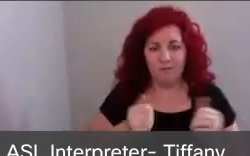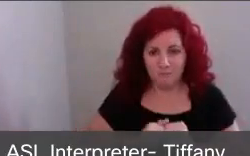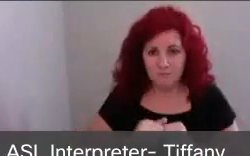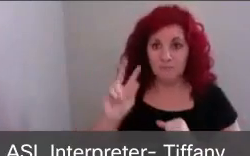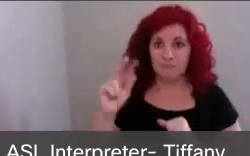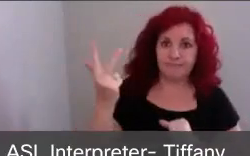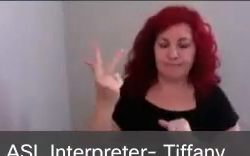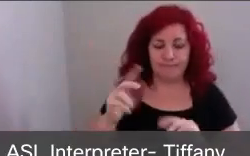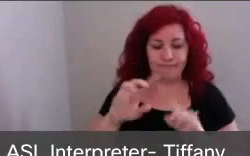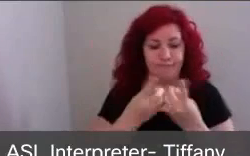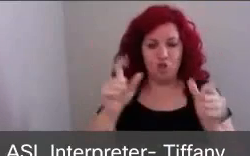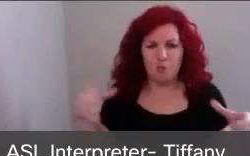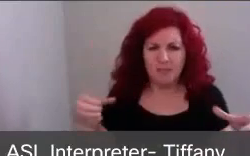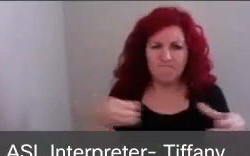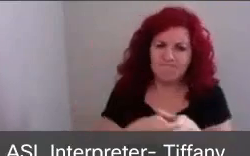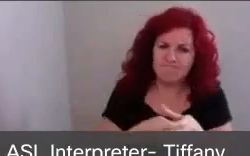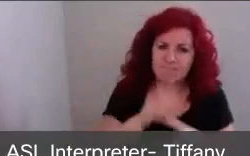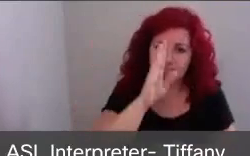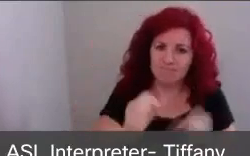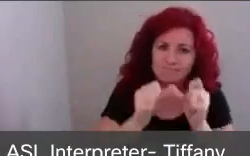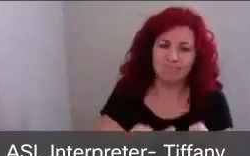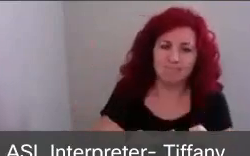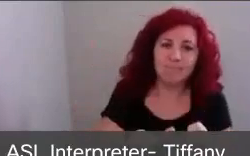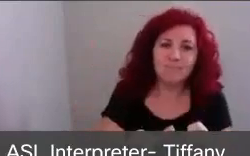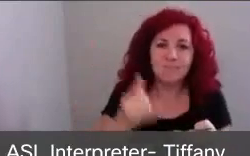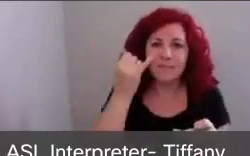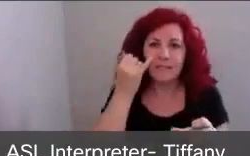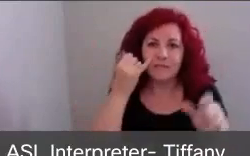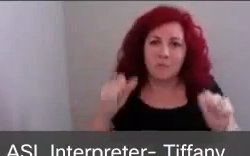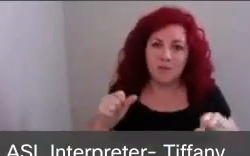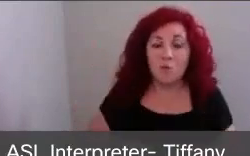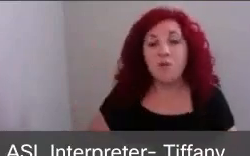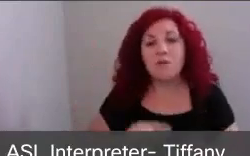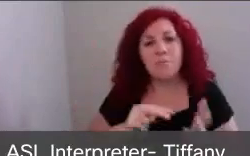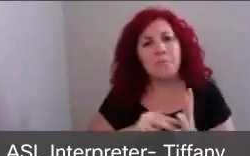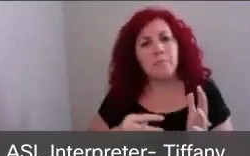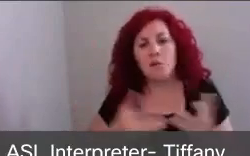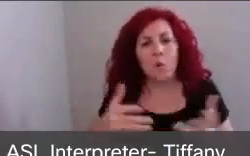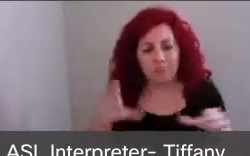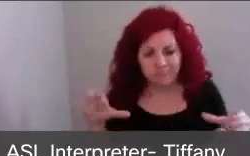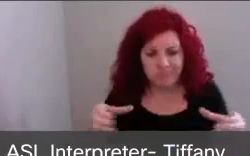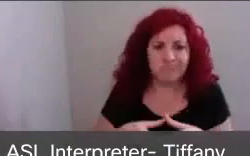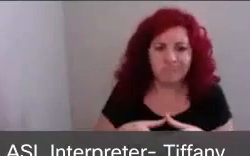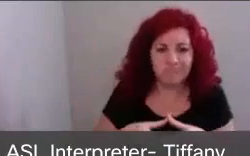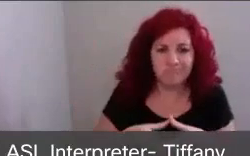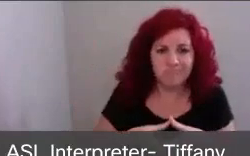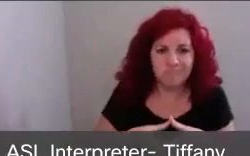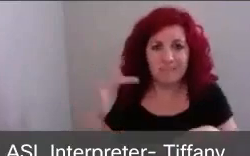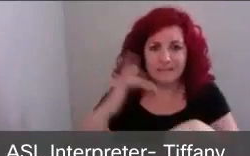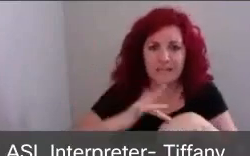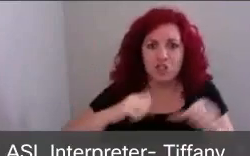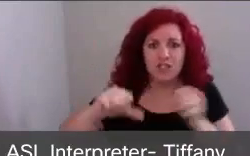districts should be compact and contiguous to the extent practicable, meaning they should be compact and touching each